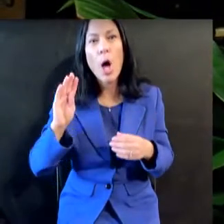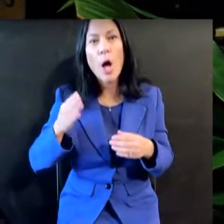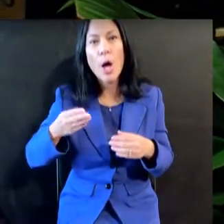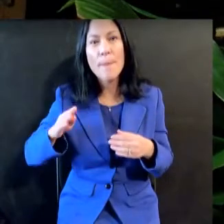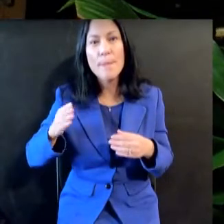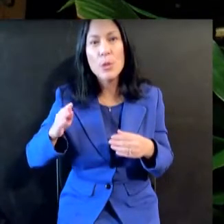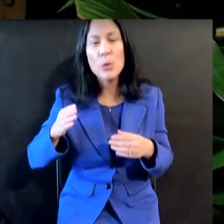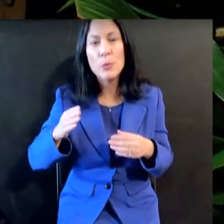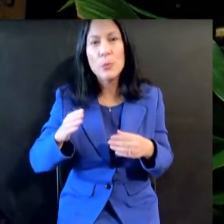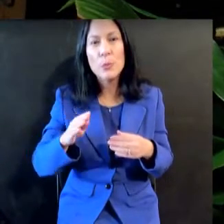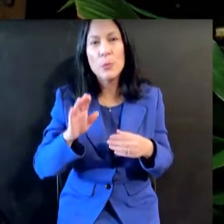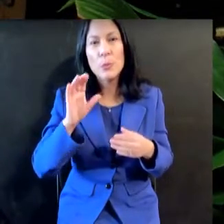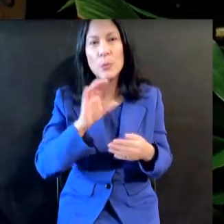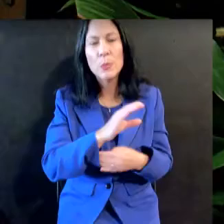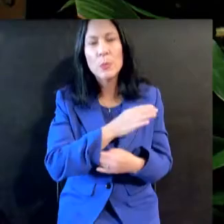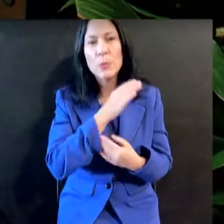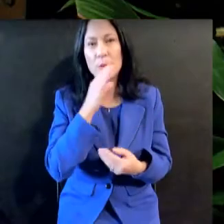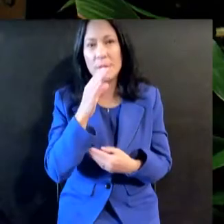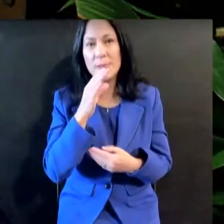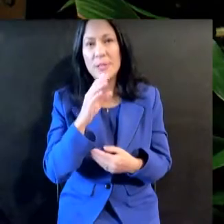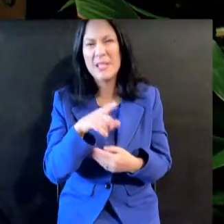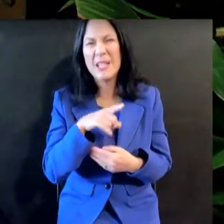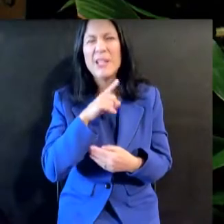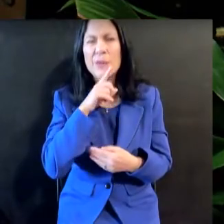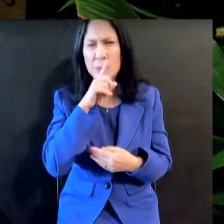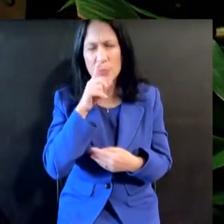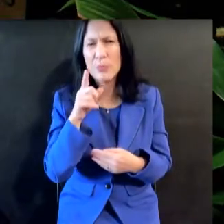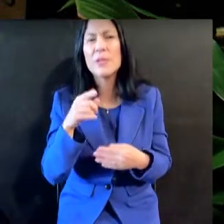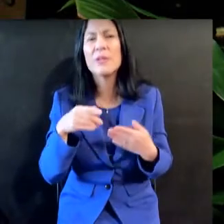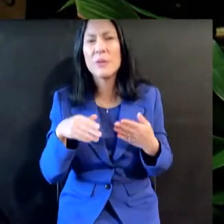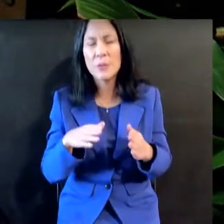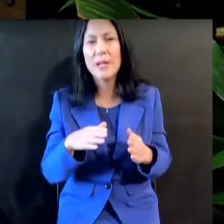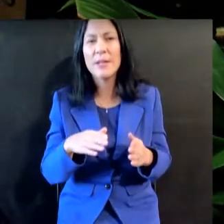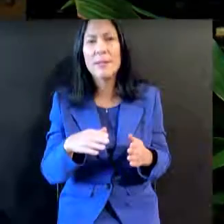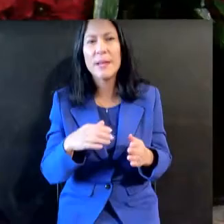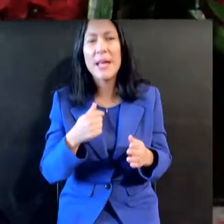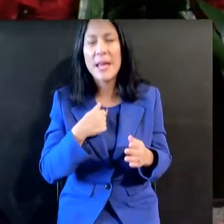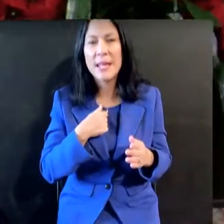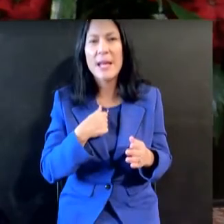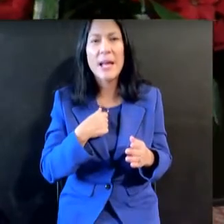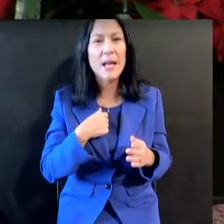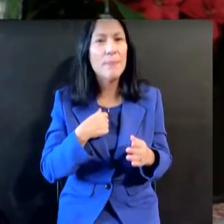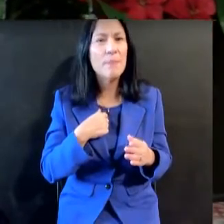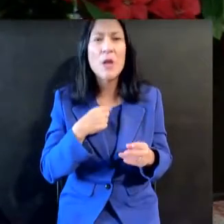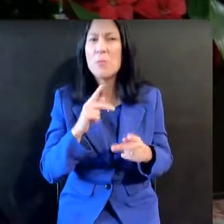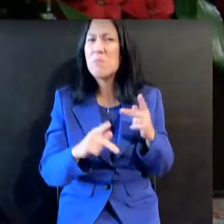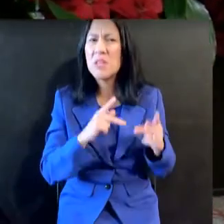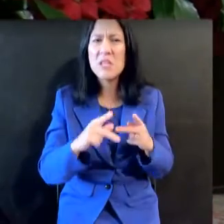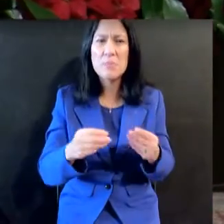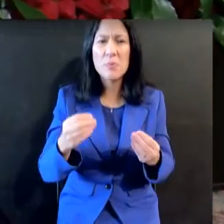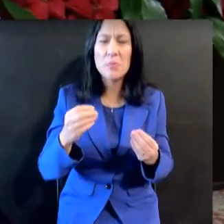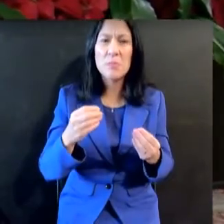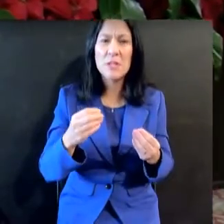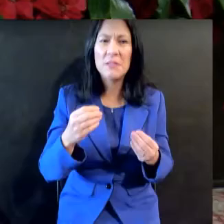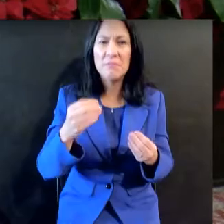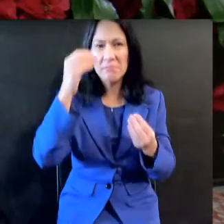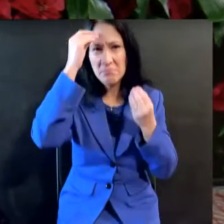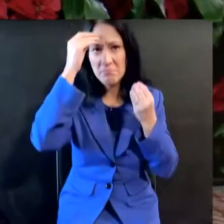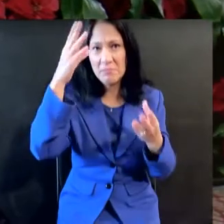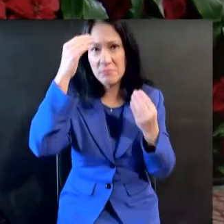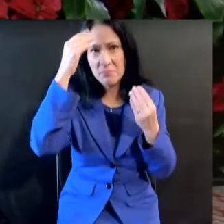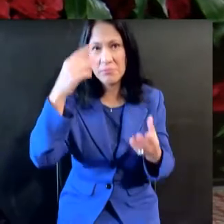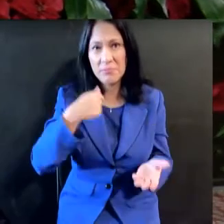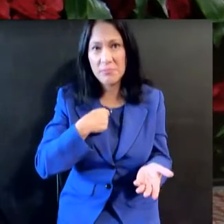way. And I've had people say to me all throughout Advent, those 4 weeks leading up to Christmas, they've said, Ben, you know, I can't get